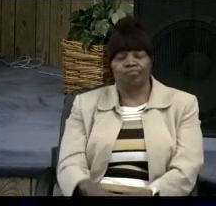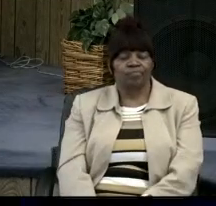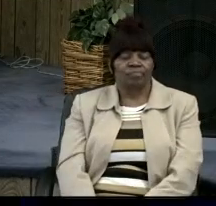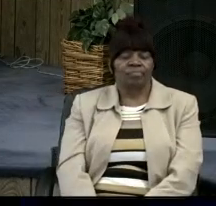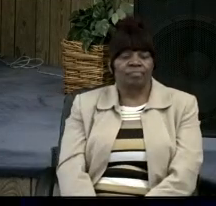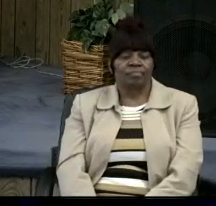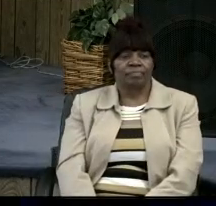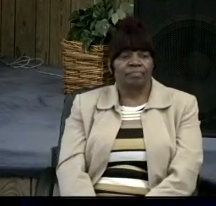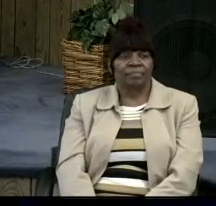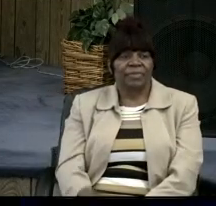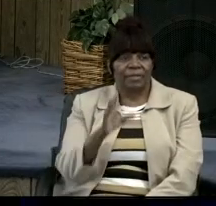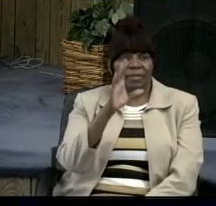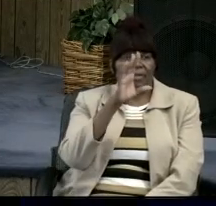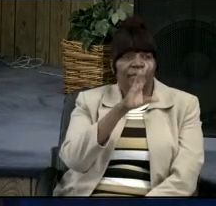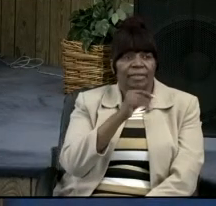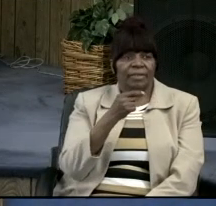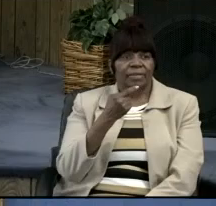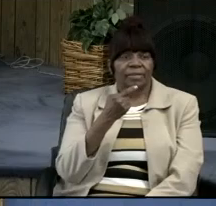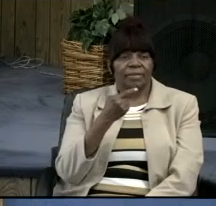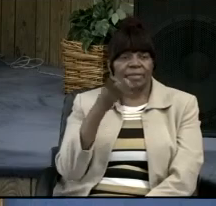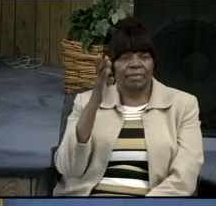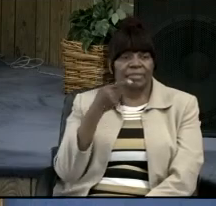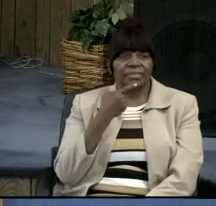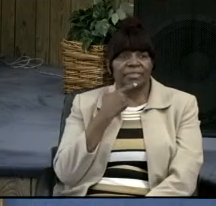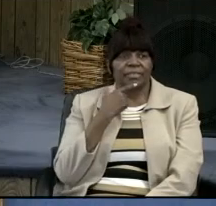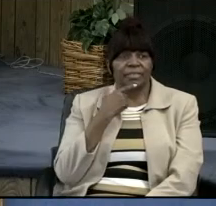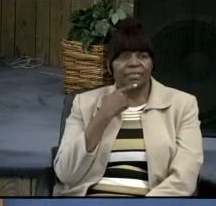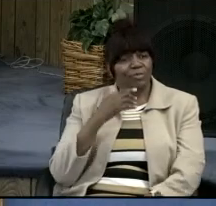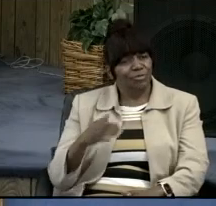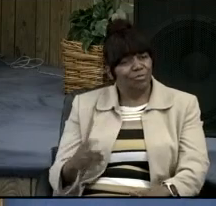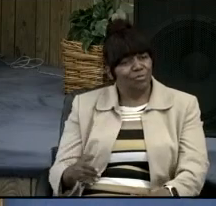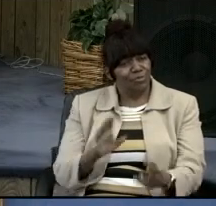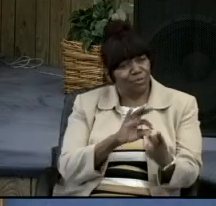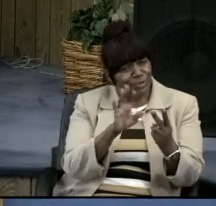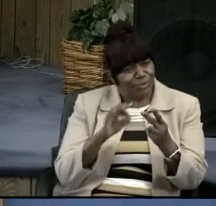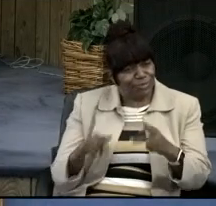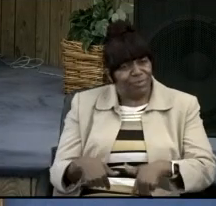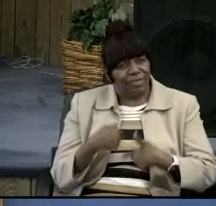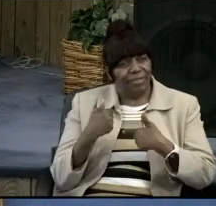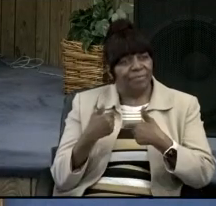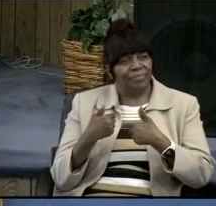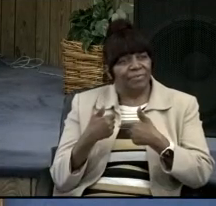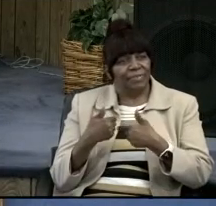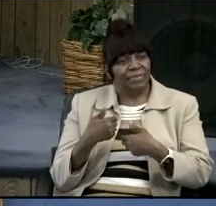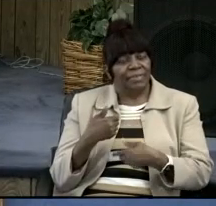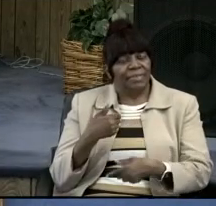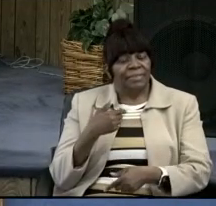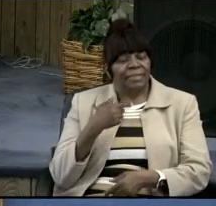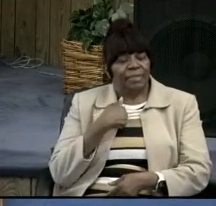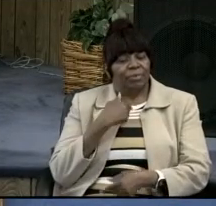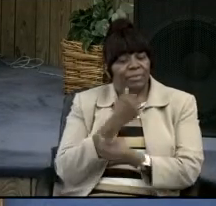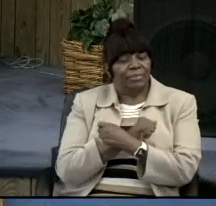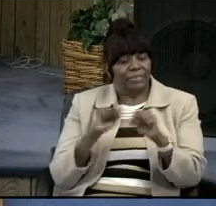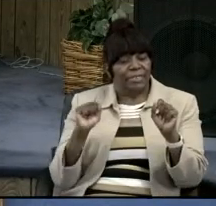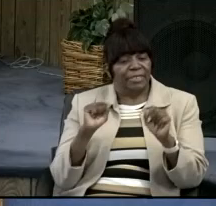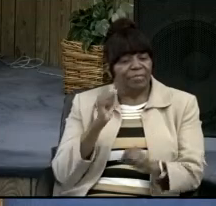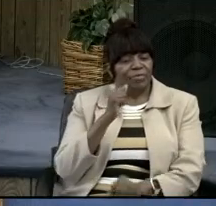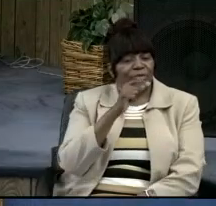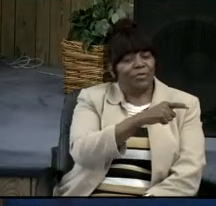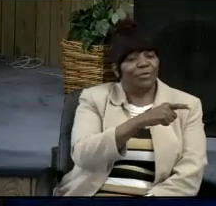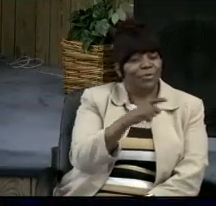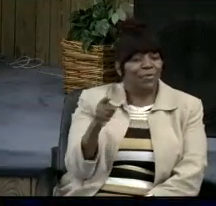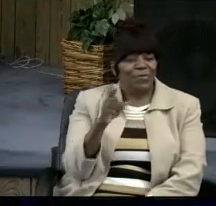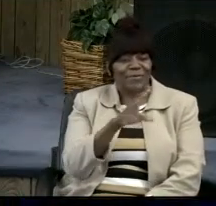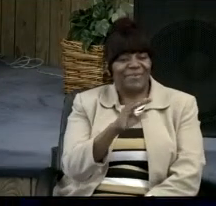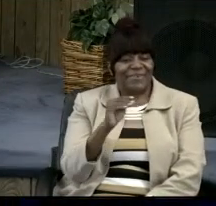And as an incentive, God threw this in. Choose life, and I'll save you and your